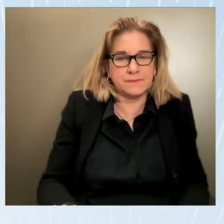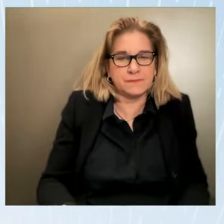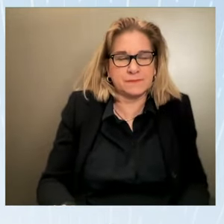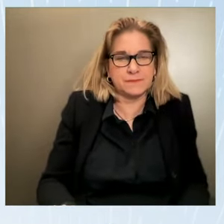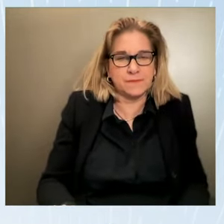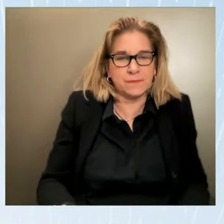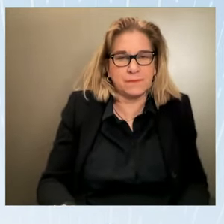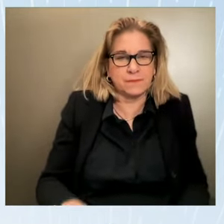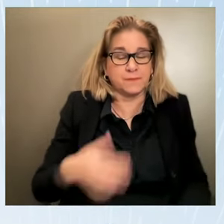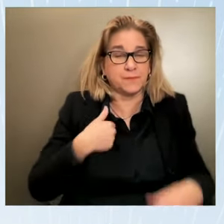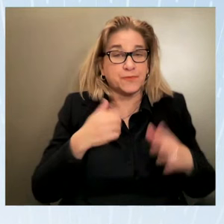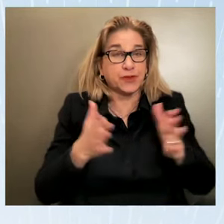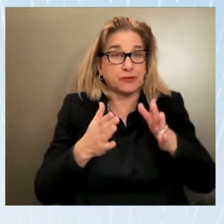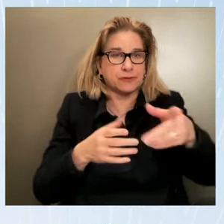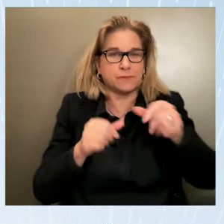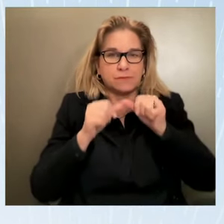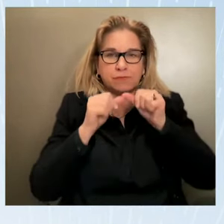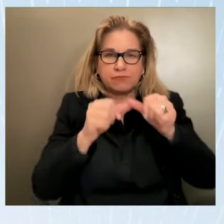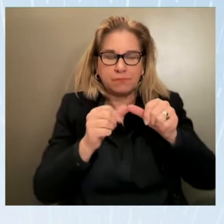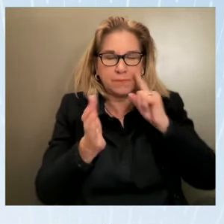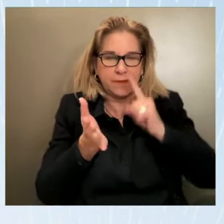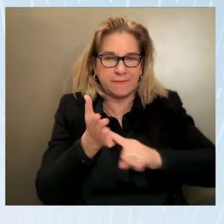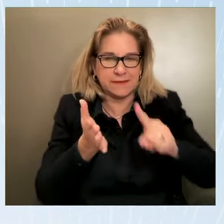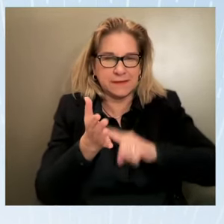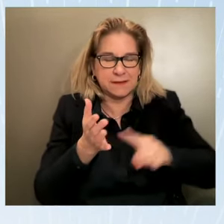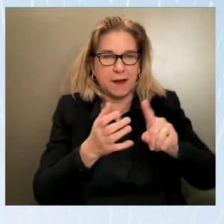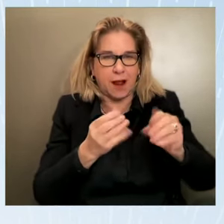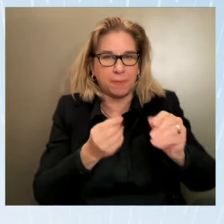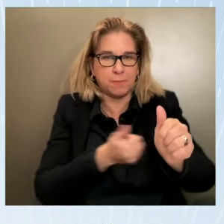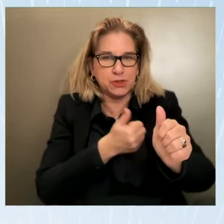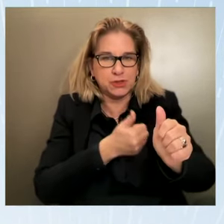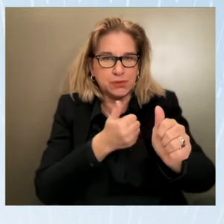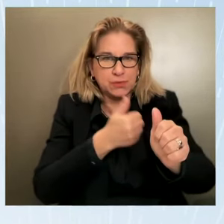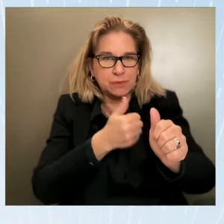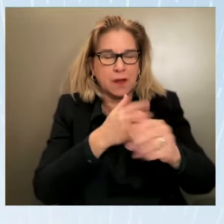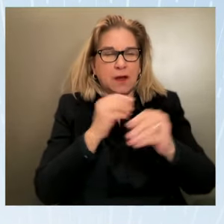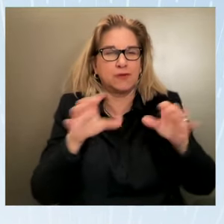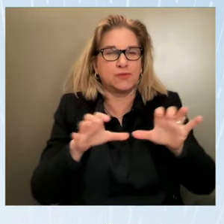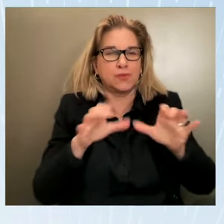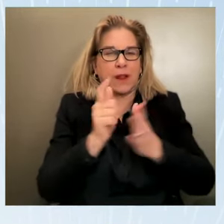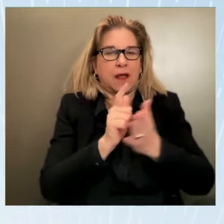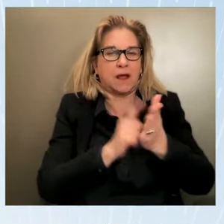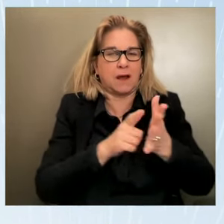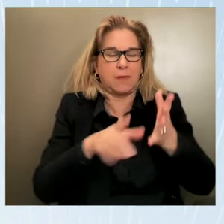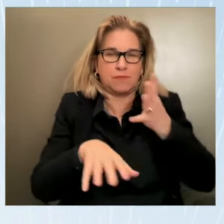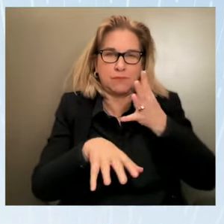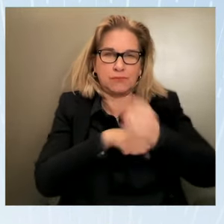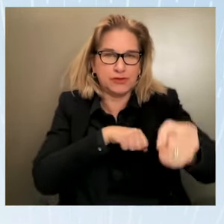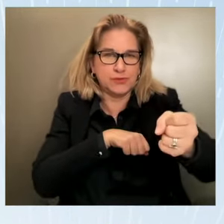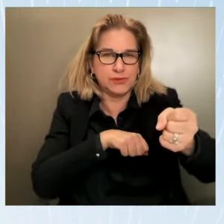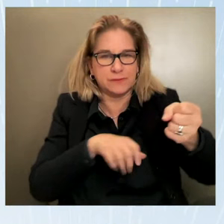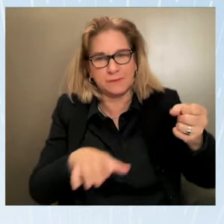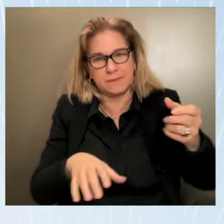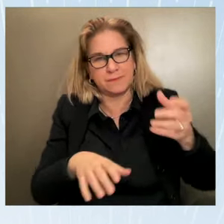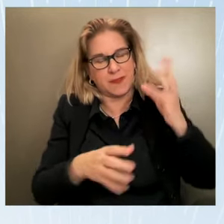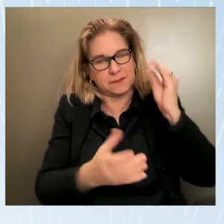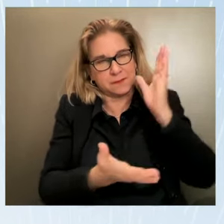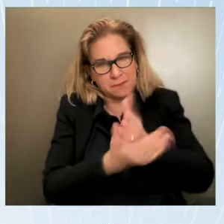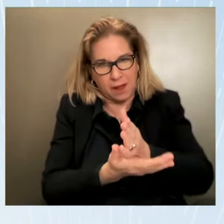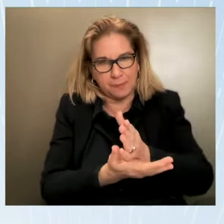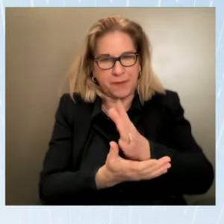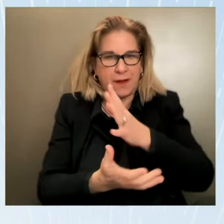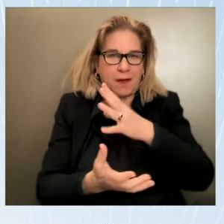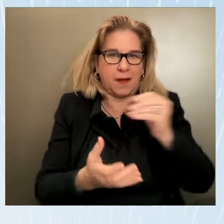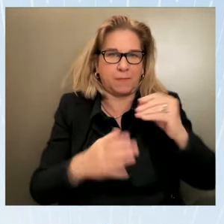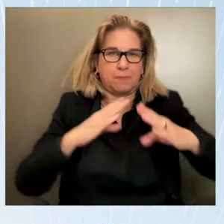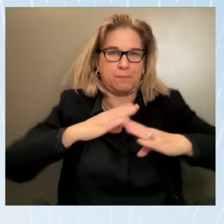That's, of course, one of the most powerful ways in actually both stopping and deterring this crime. So the FBI's example is a powerful one.